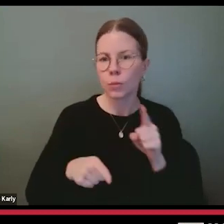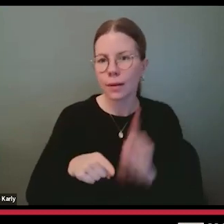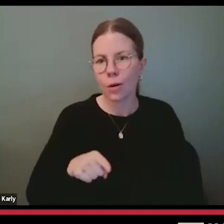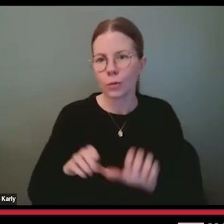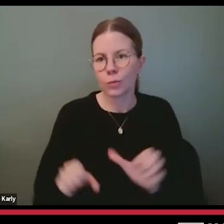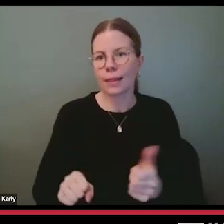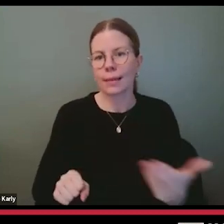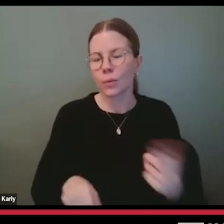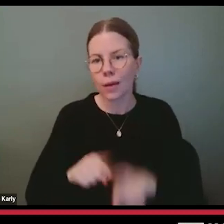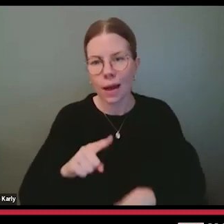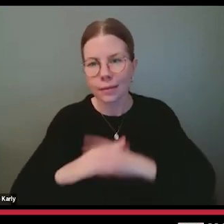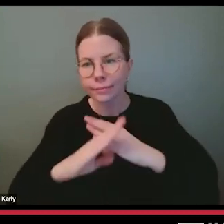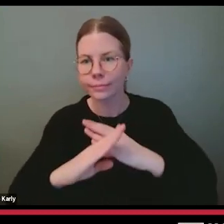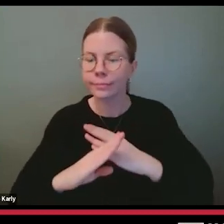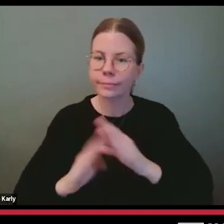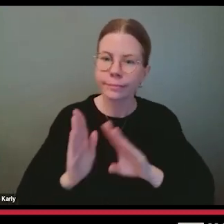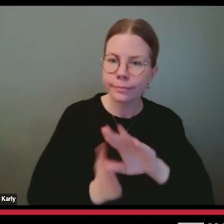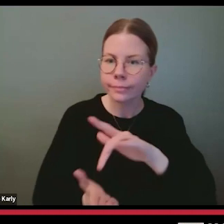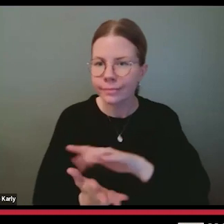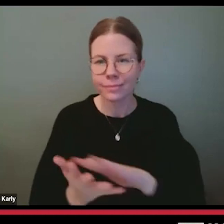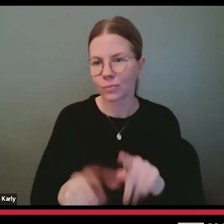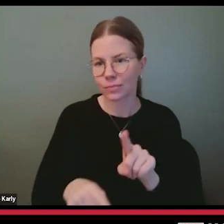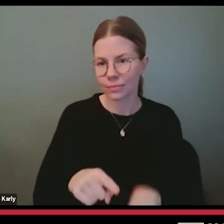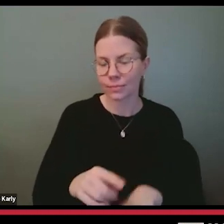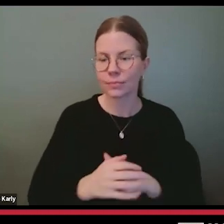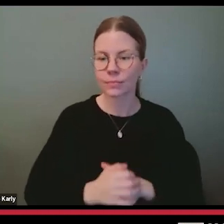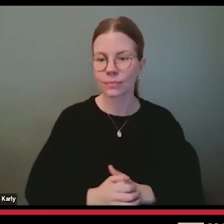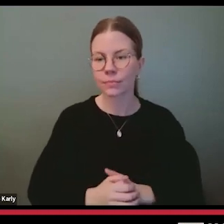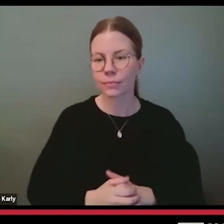few implications. One is that we should not think of